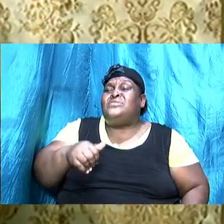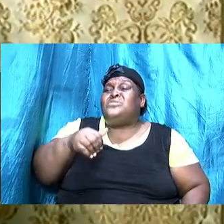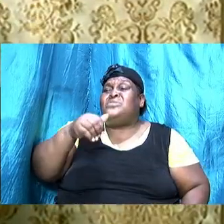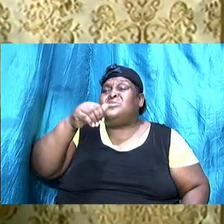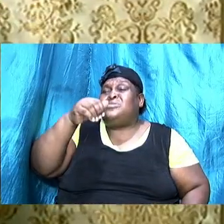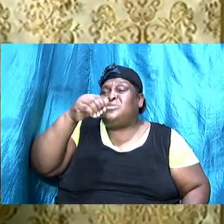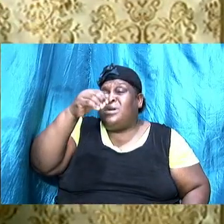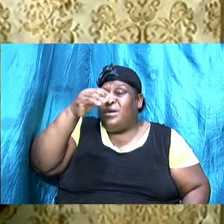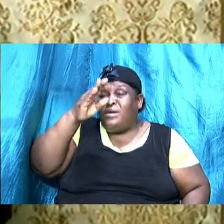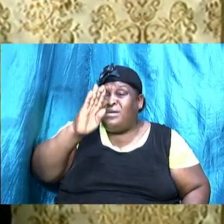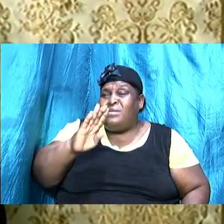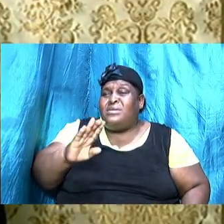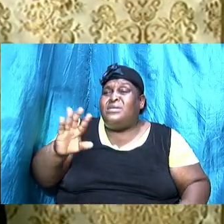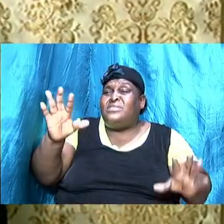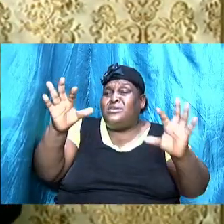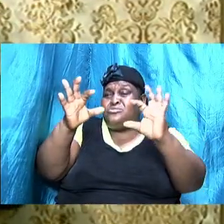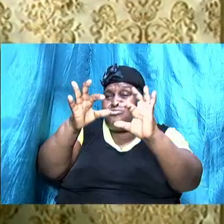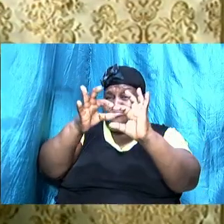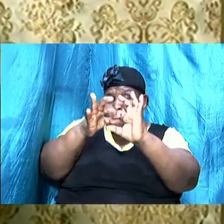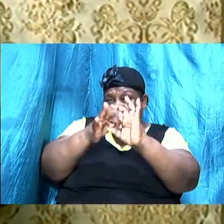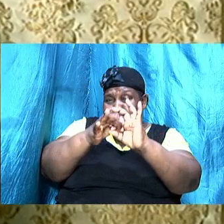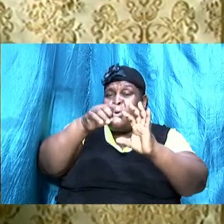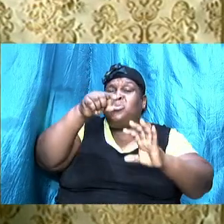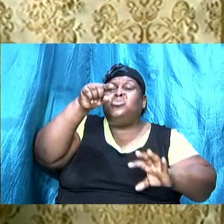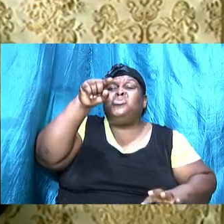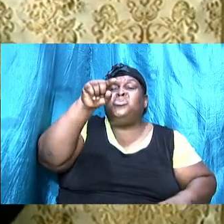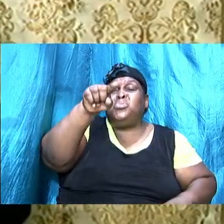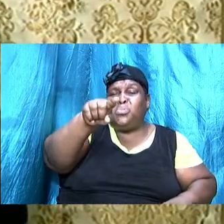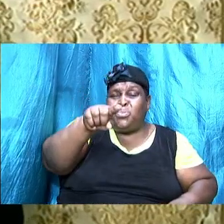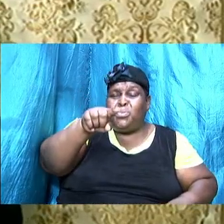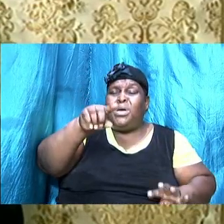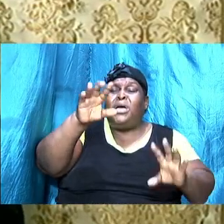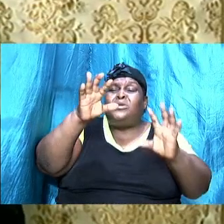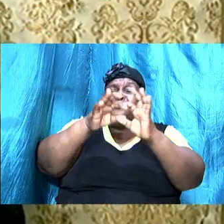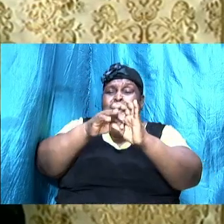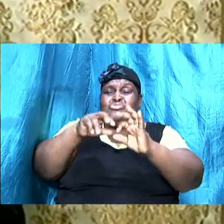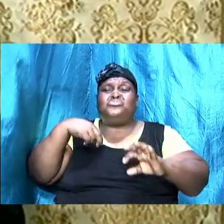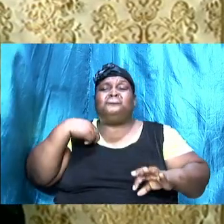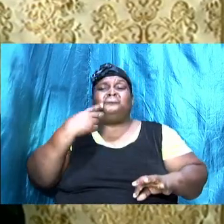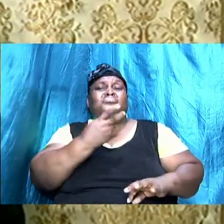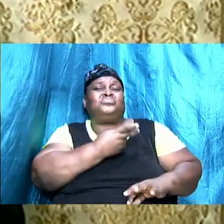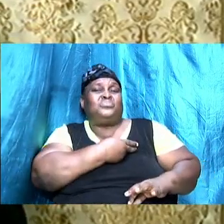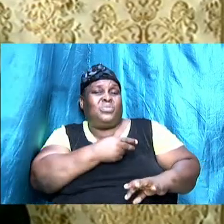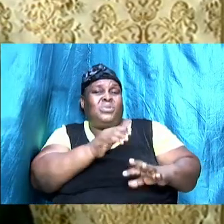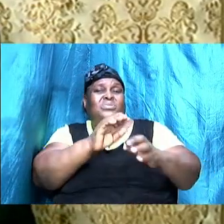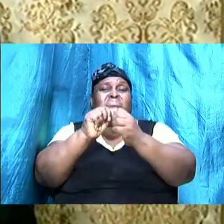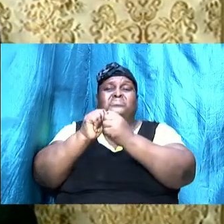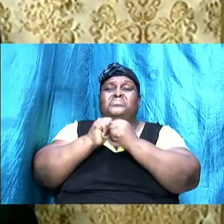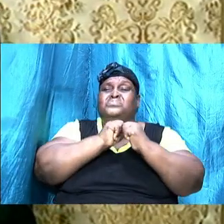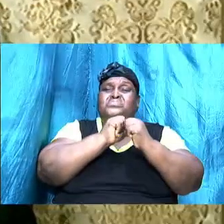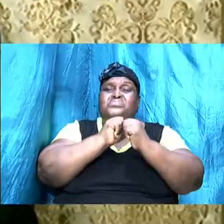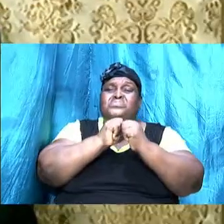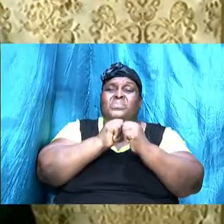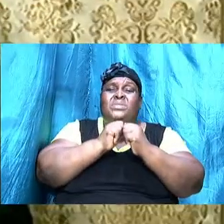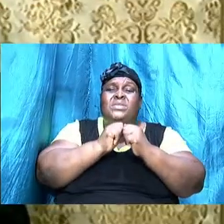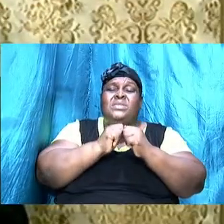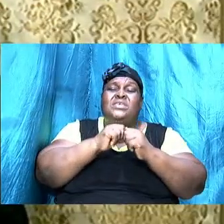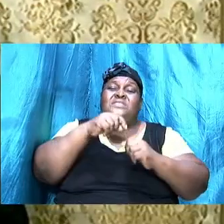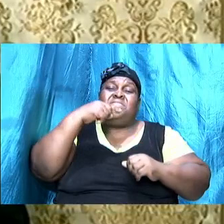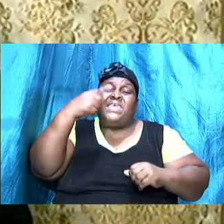that joined you, that joined us together, and then